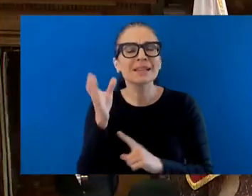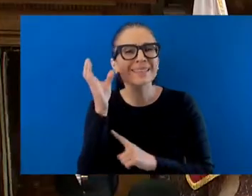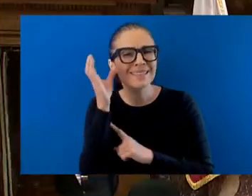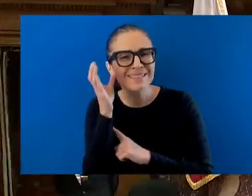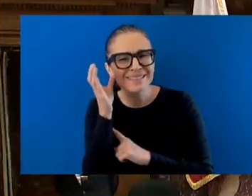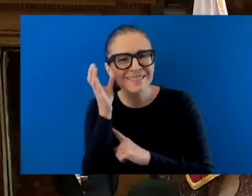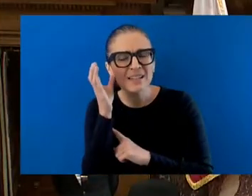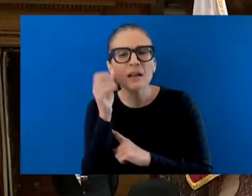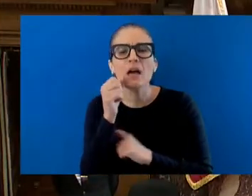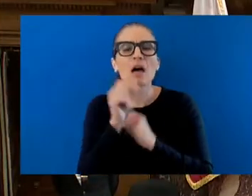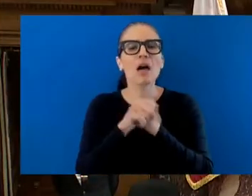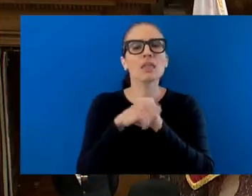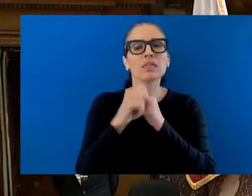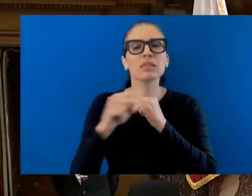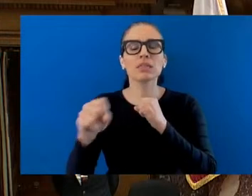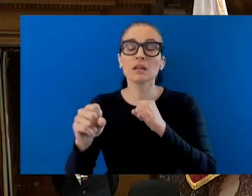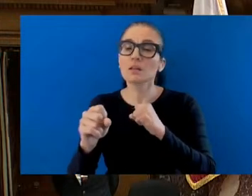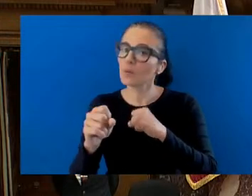Clerk.